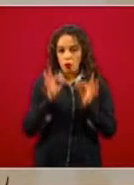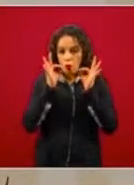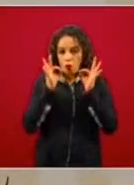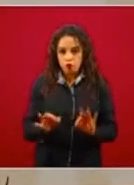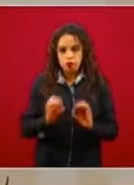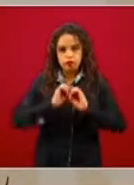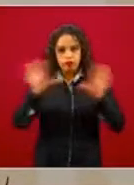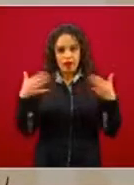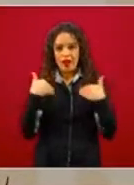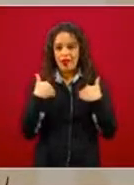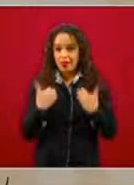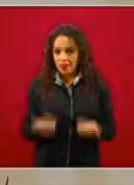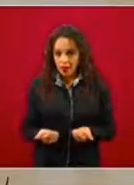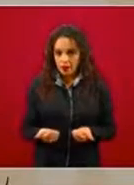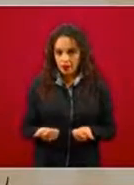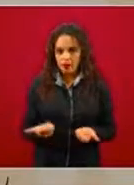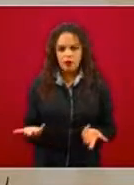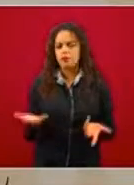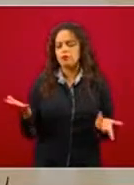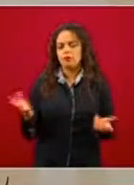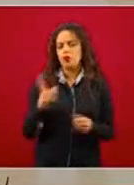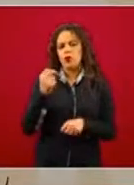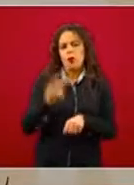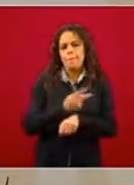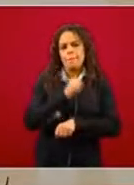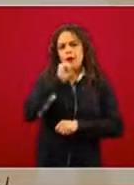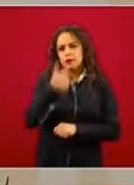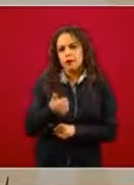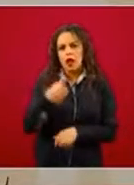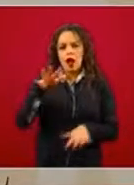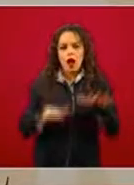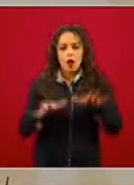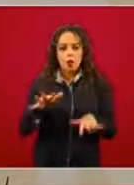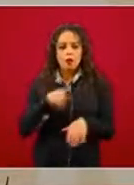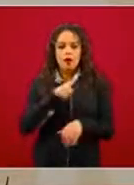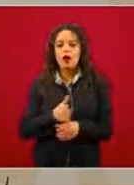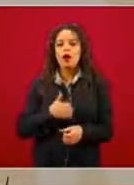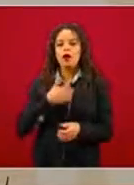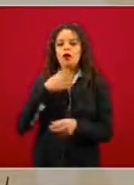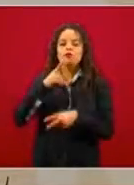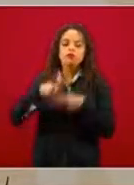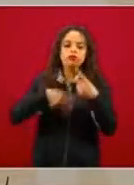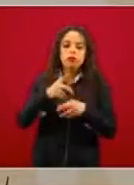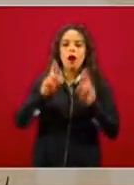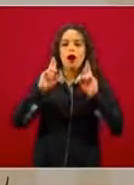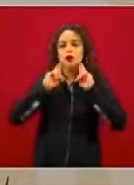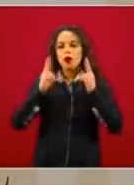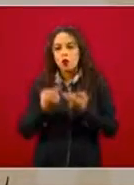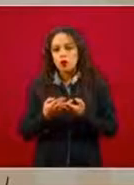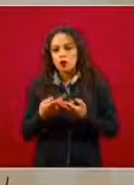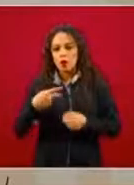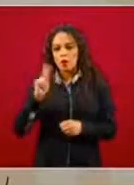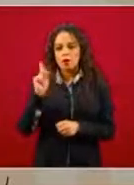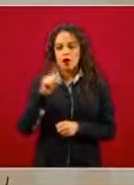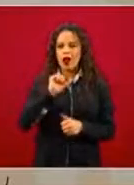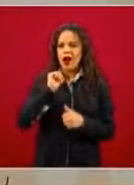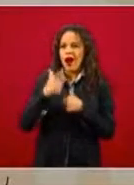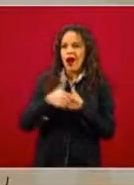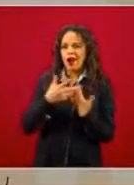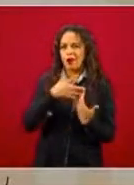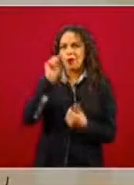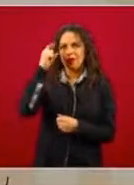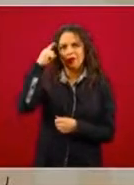Some of the governors were not very, very clear about it, and that's not their fault when you're having a meeting. Some of